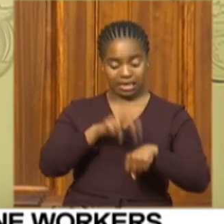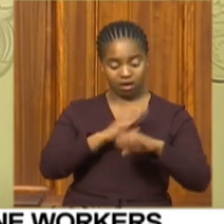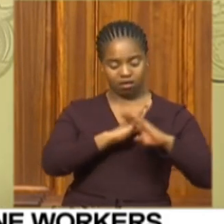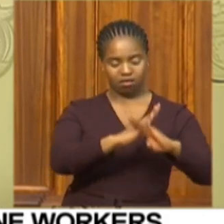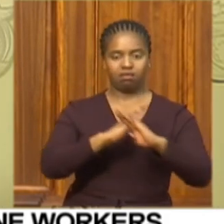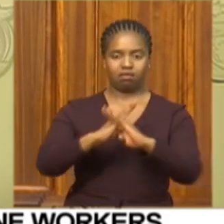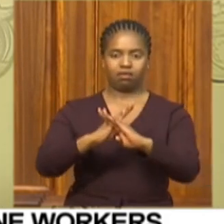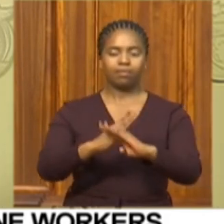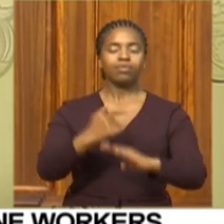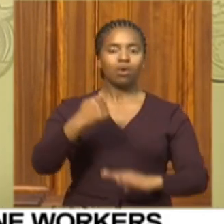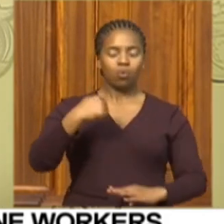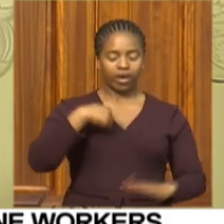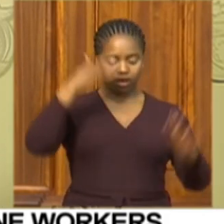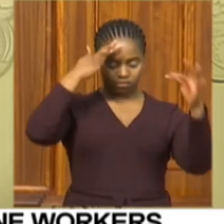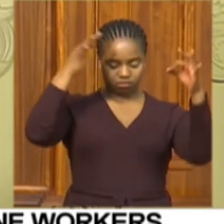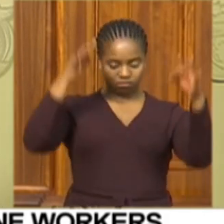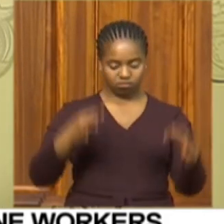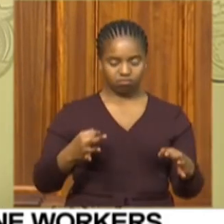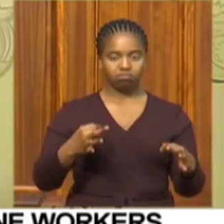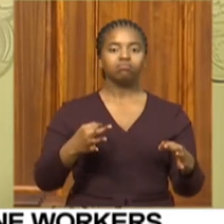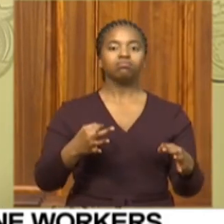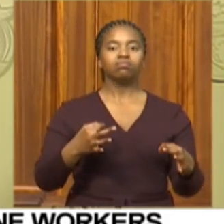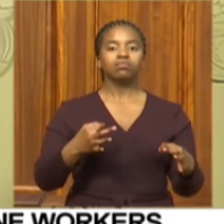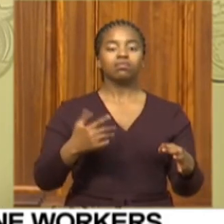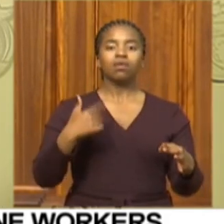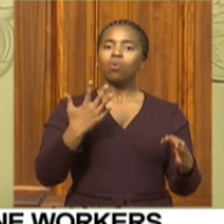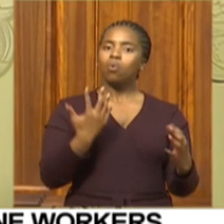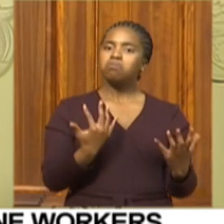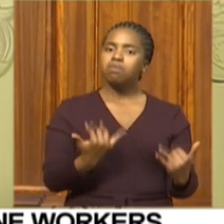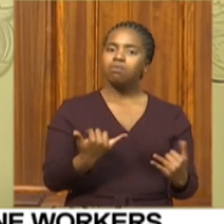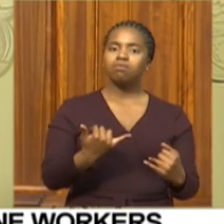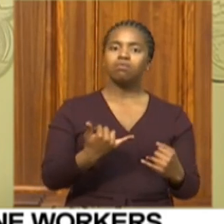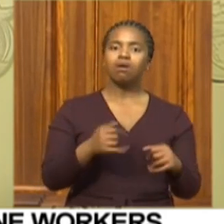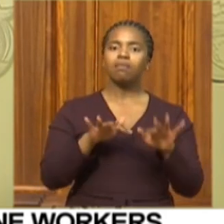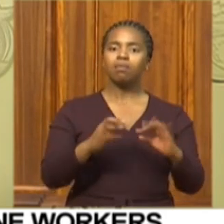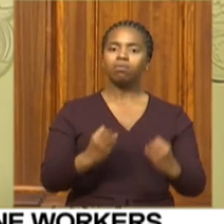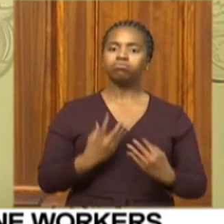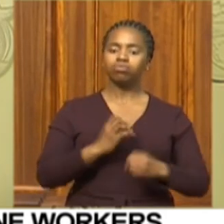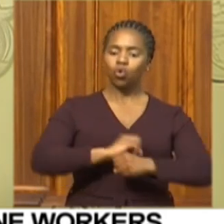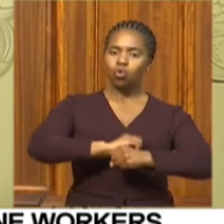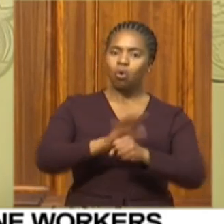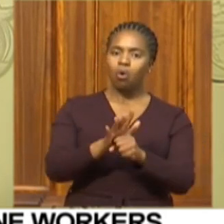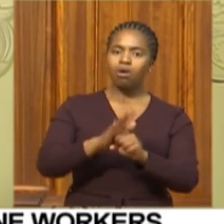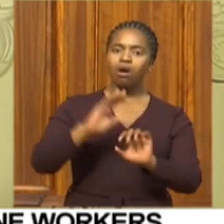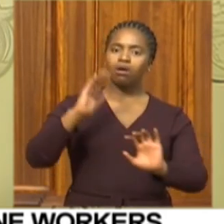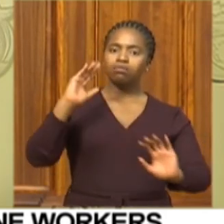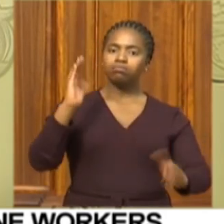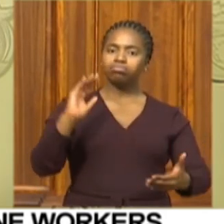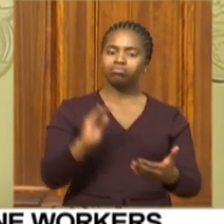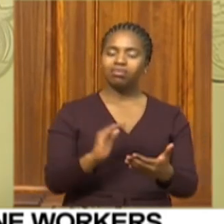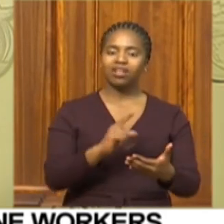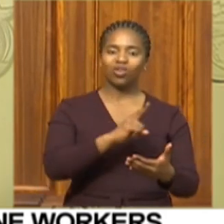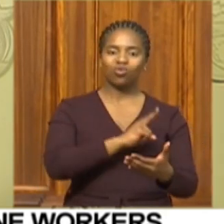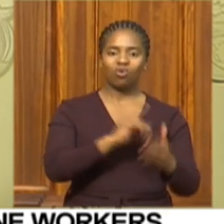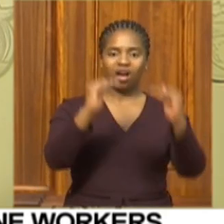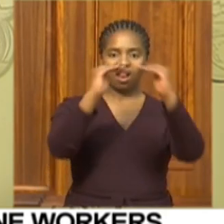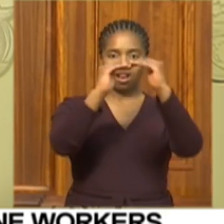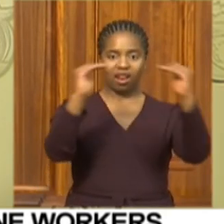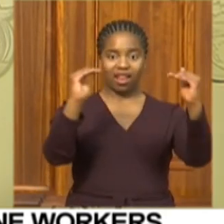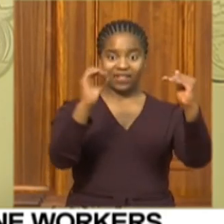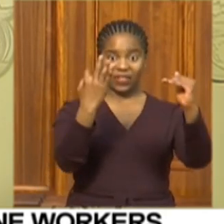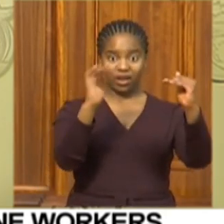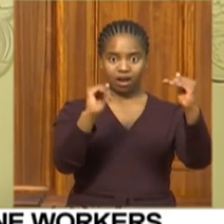that the lower rate of infections we are experiencing should lead to the relaxation of the